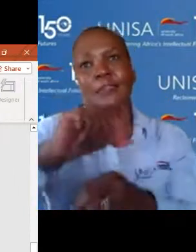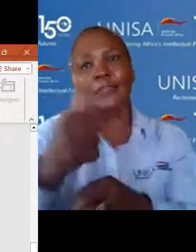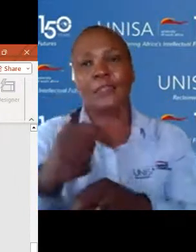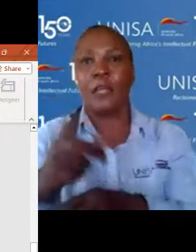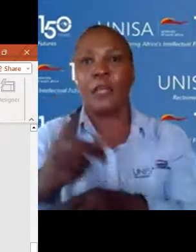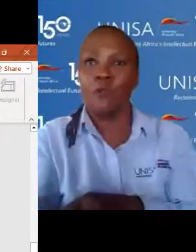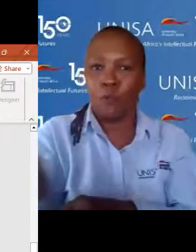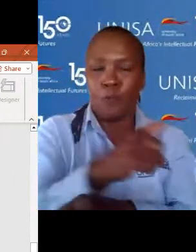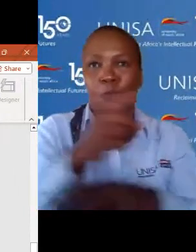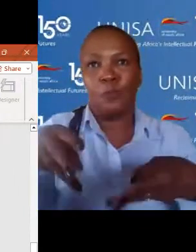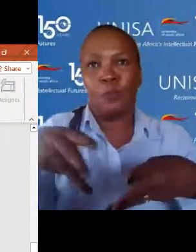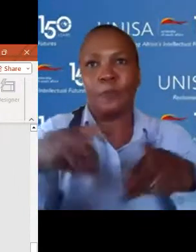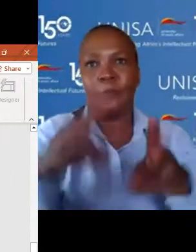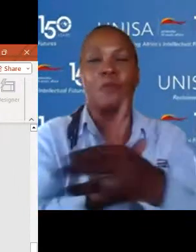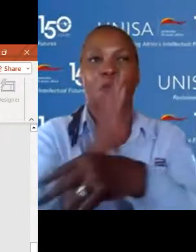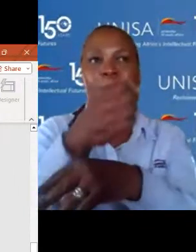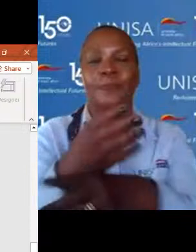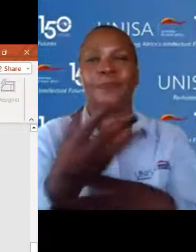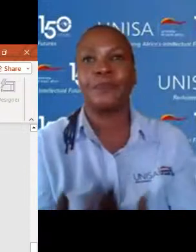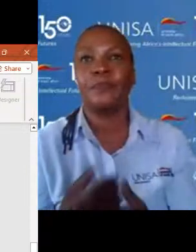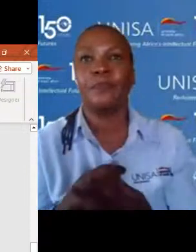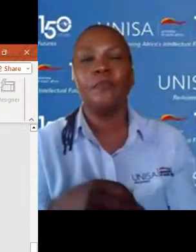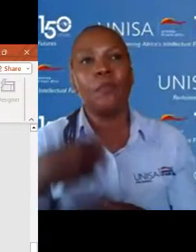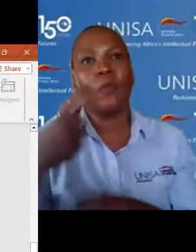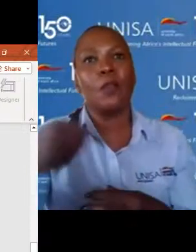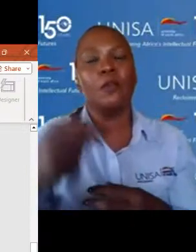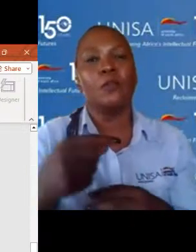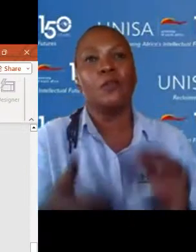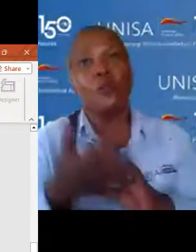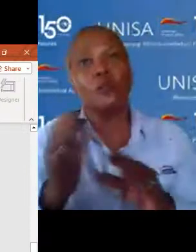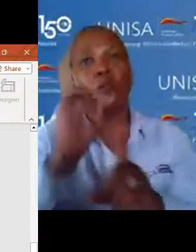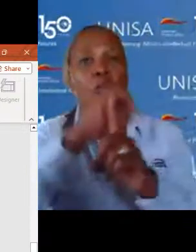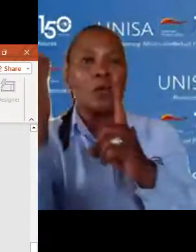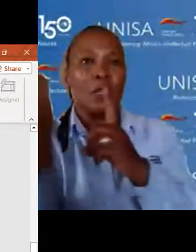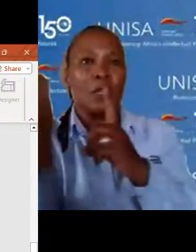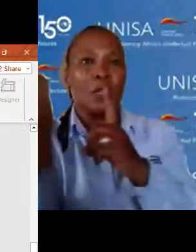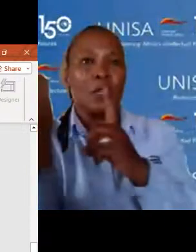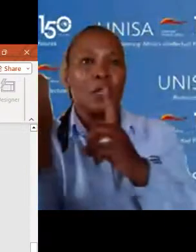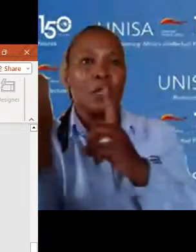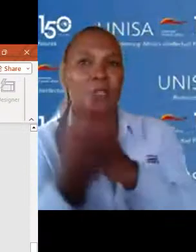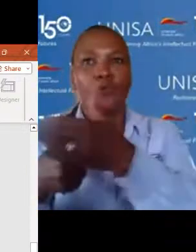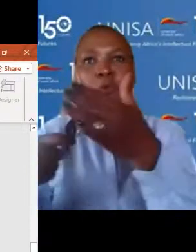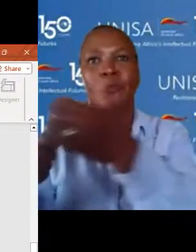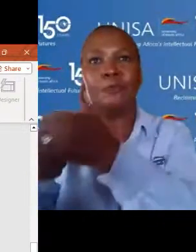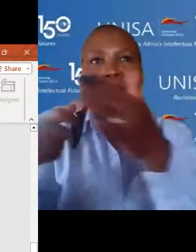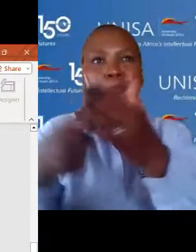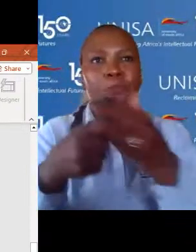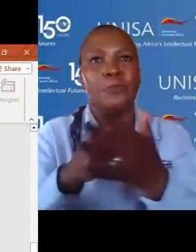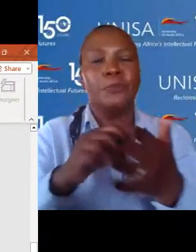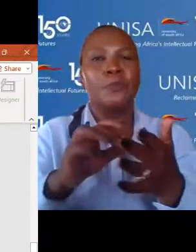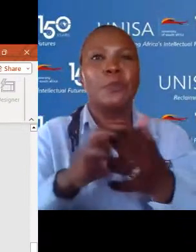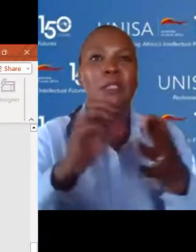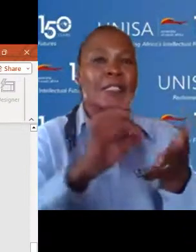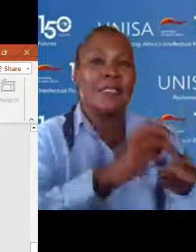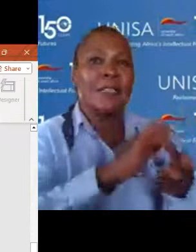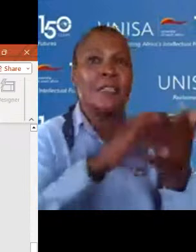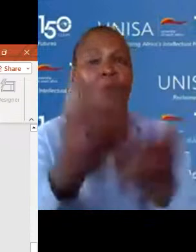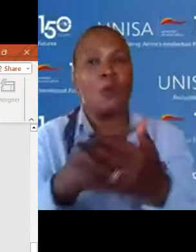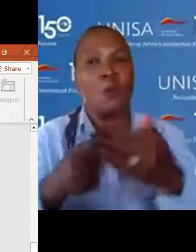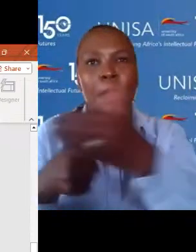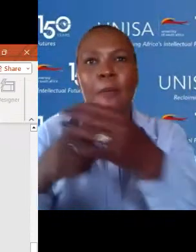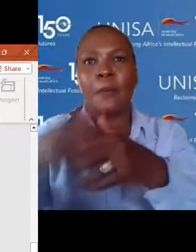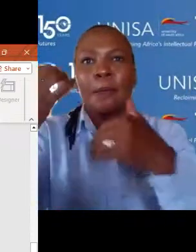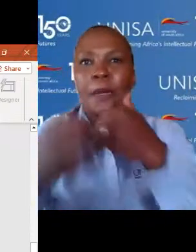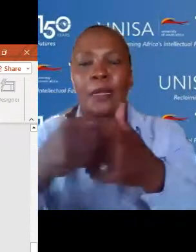light crossing. We go on to orientation to a shopping mall where students buy their bread, their butter, their